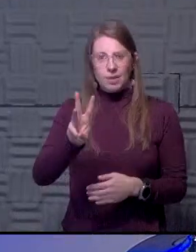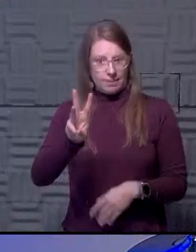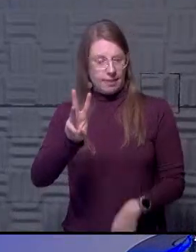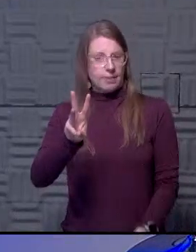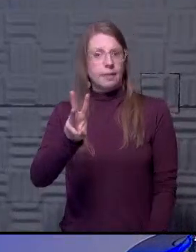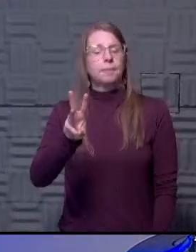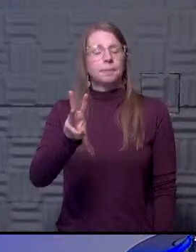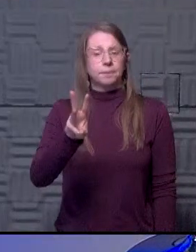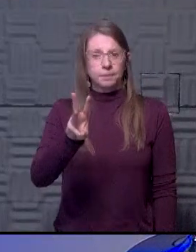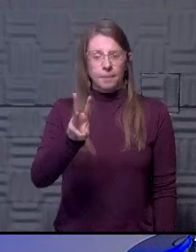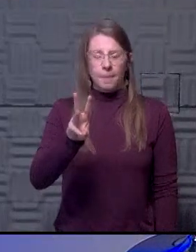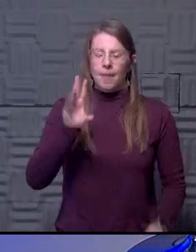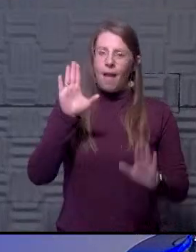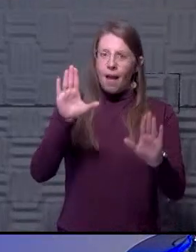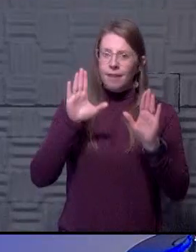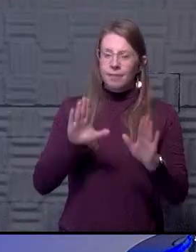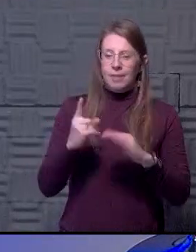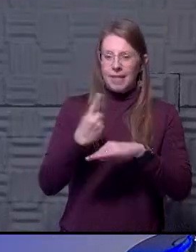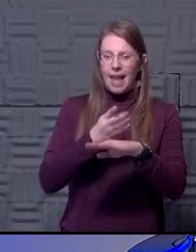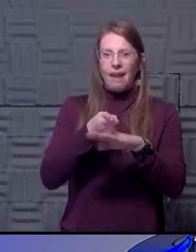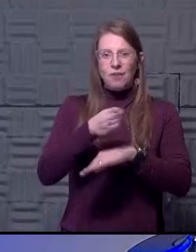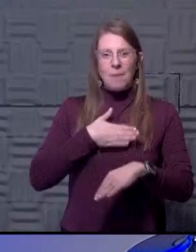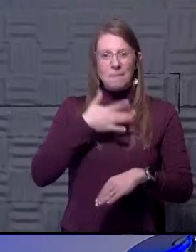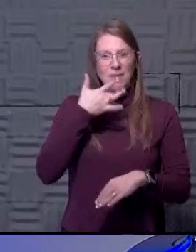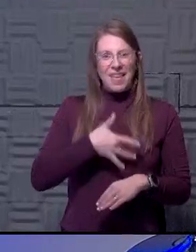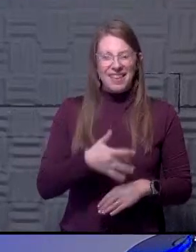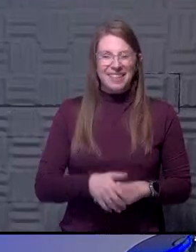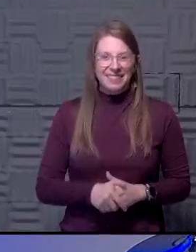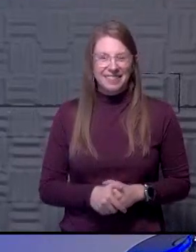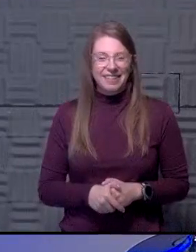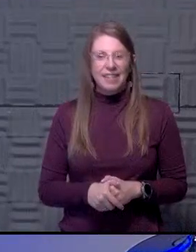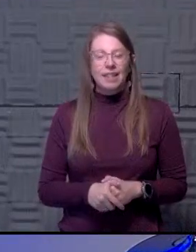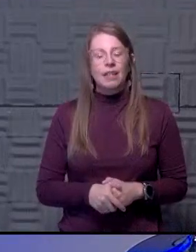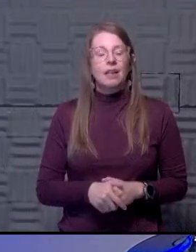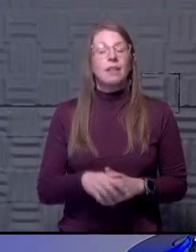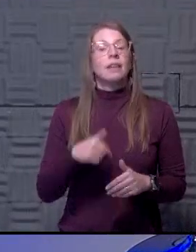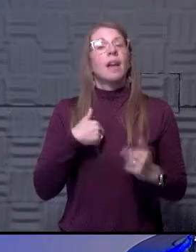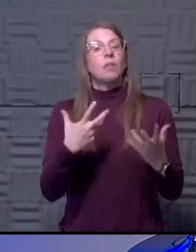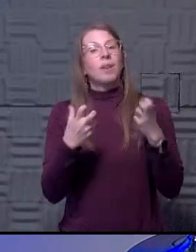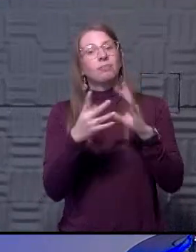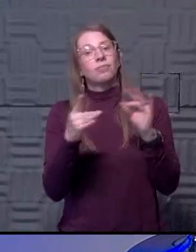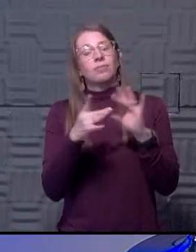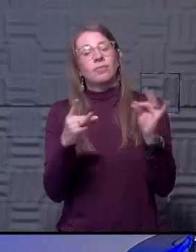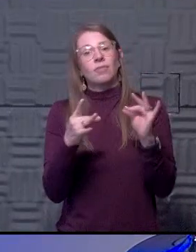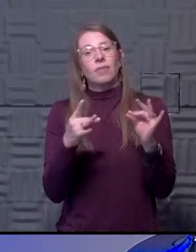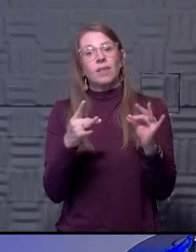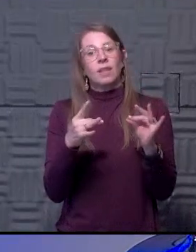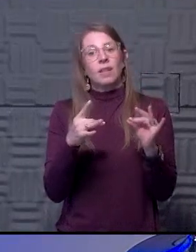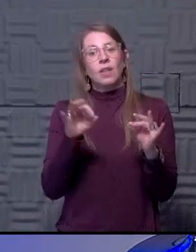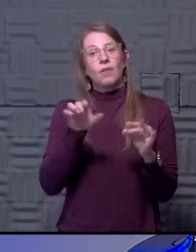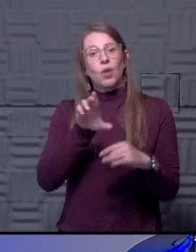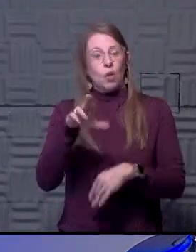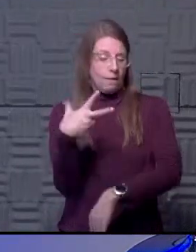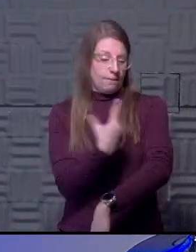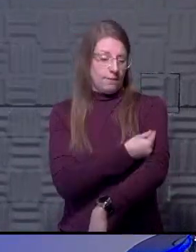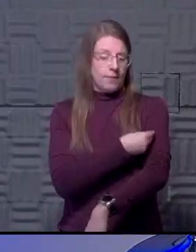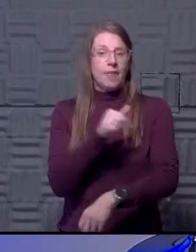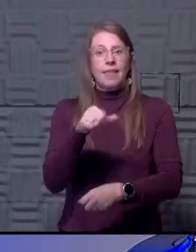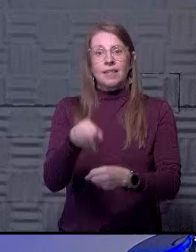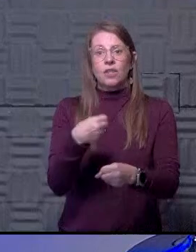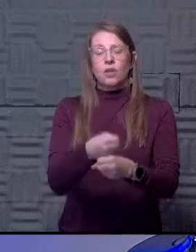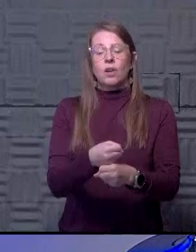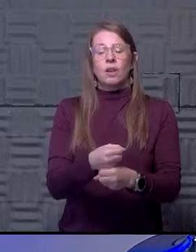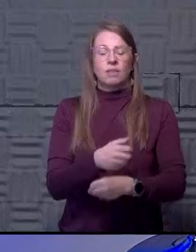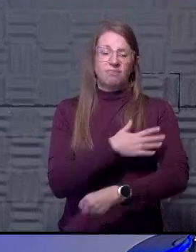January 26th. That's awesome. That's the day Yep. after my birthday. And I would like to say that, getting the influenza vaccine this year, I did have